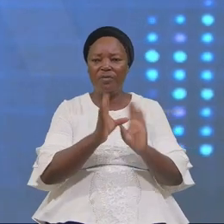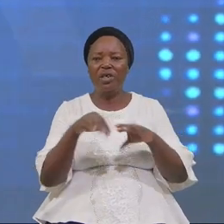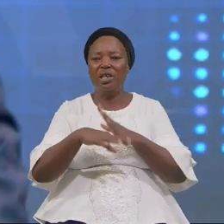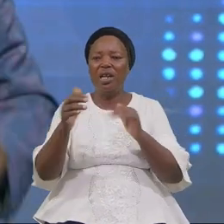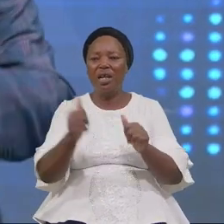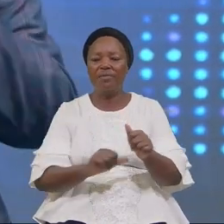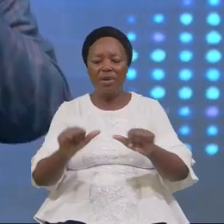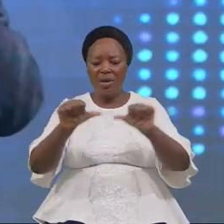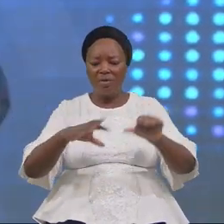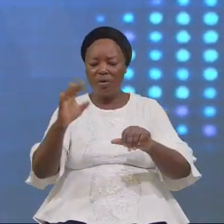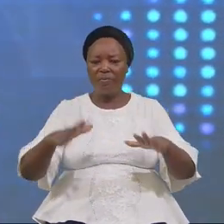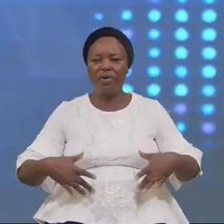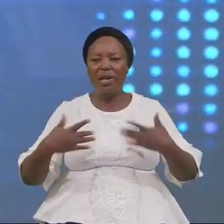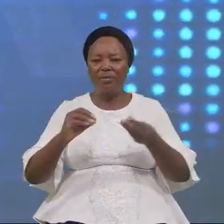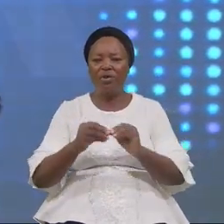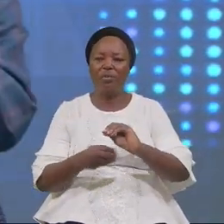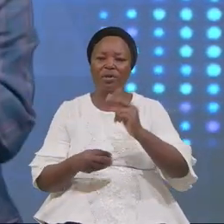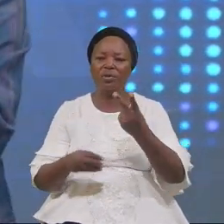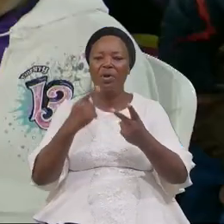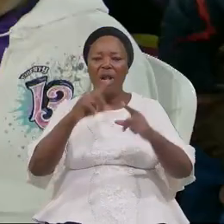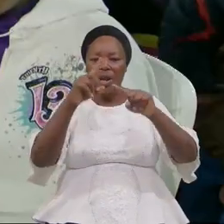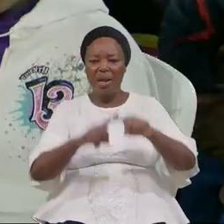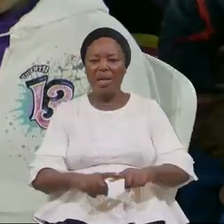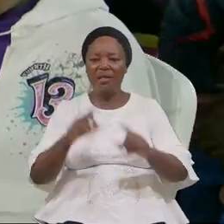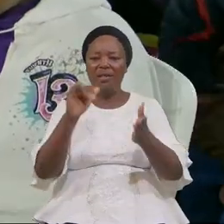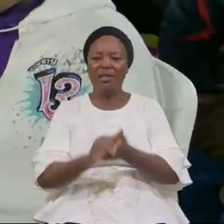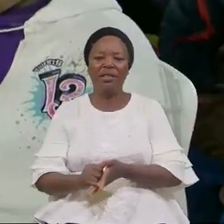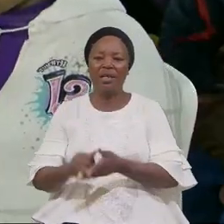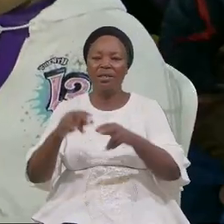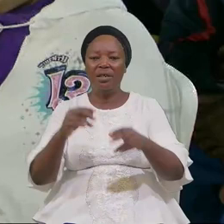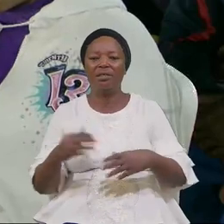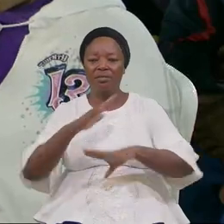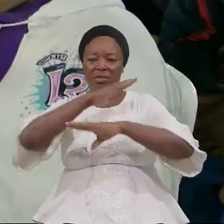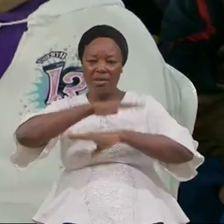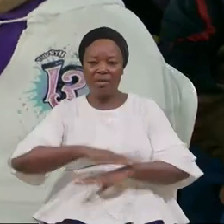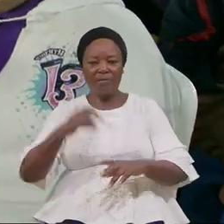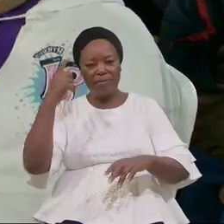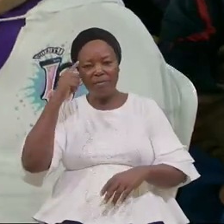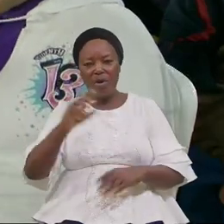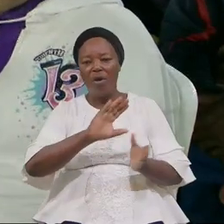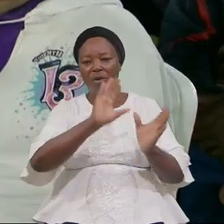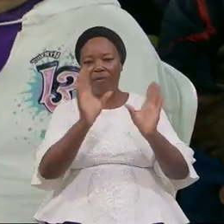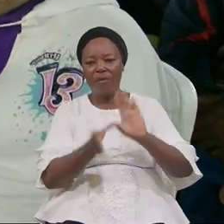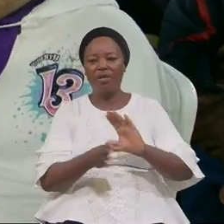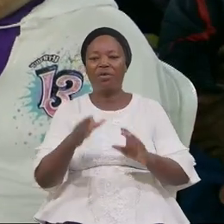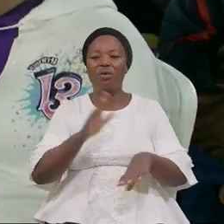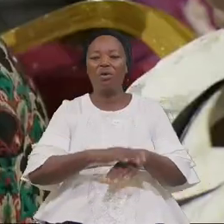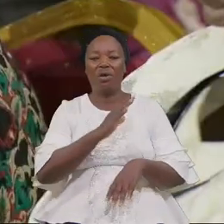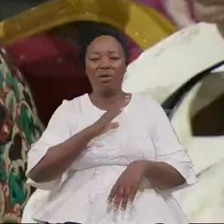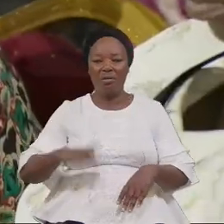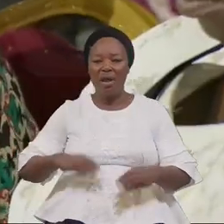area of your life. Number 2, reliance that leads for conversion on Christ. Number